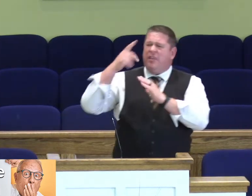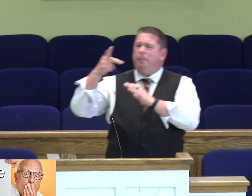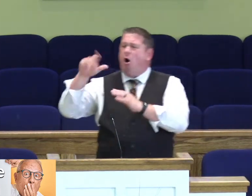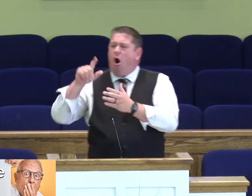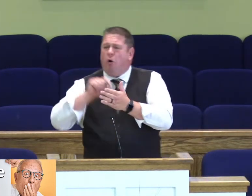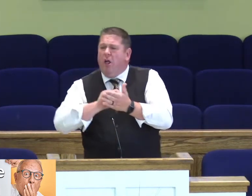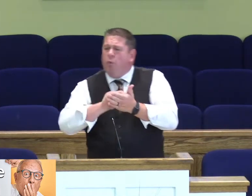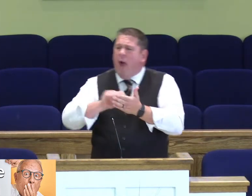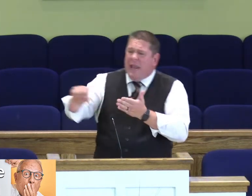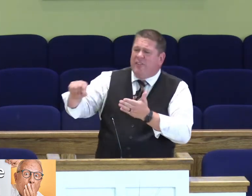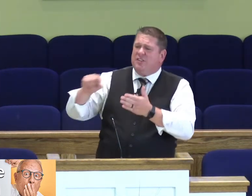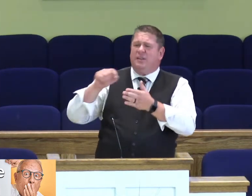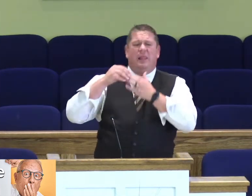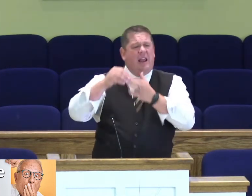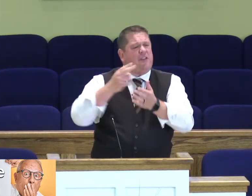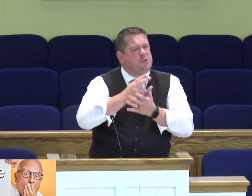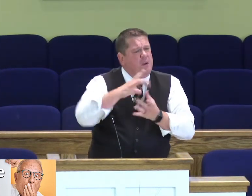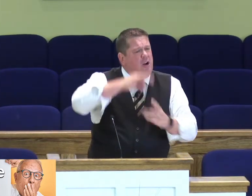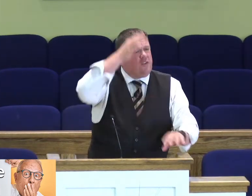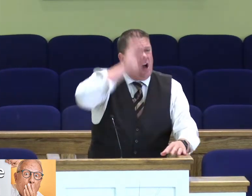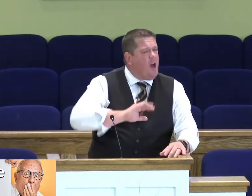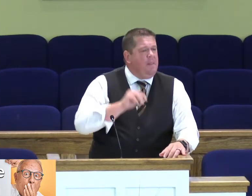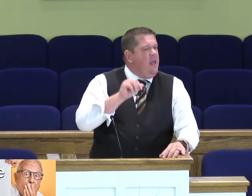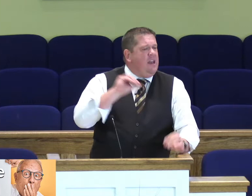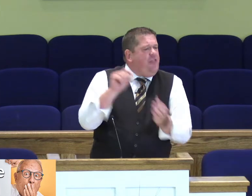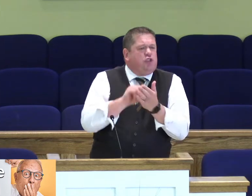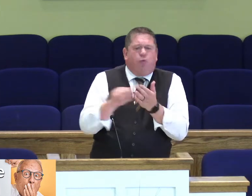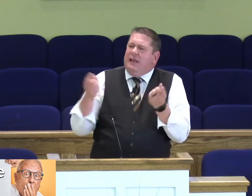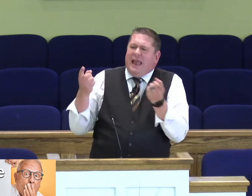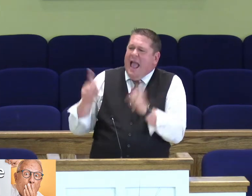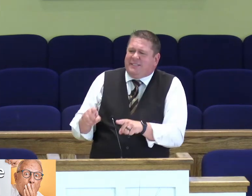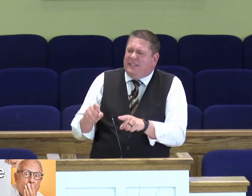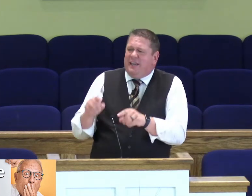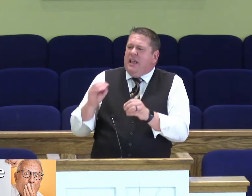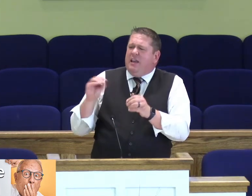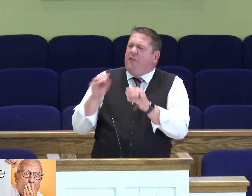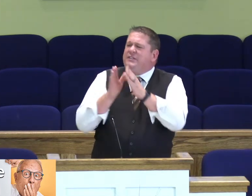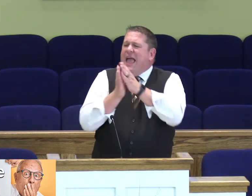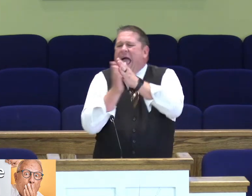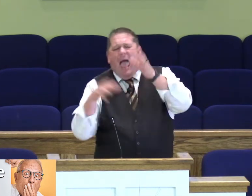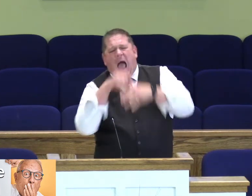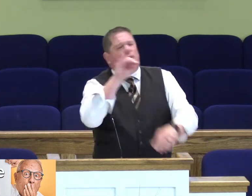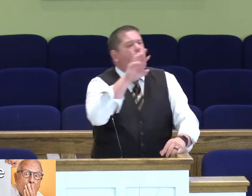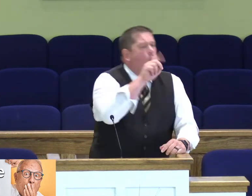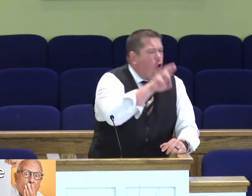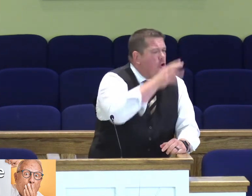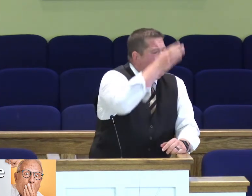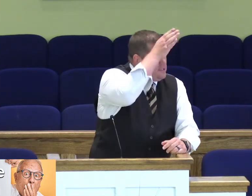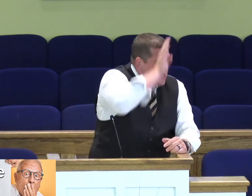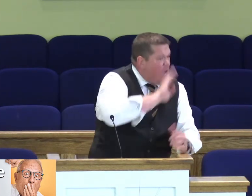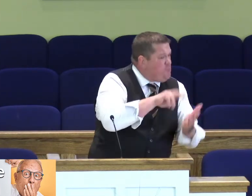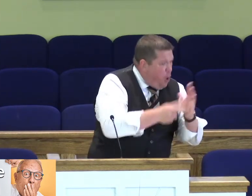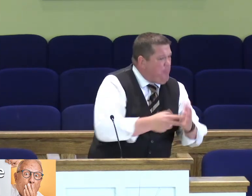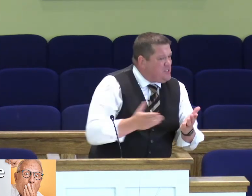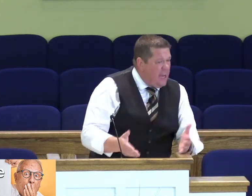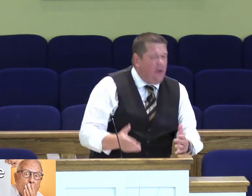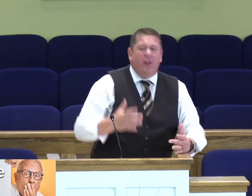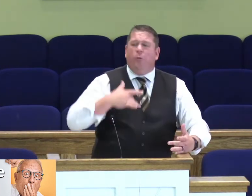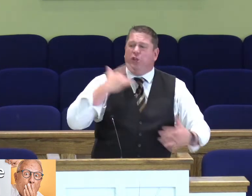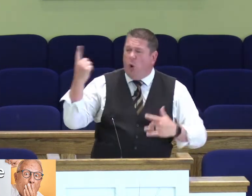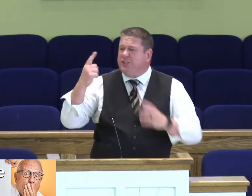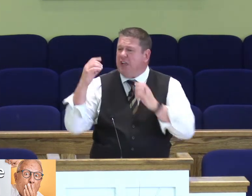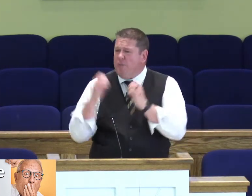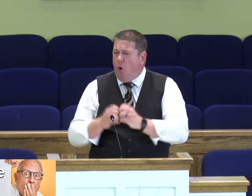You understand that Paul, writing this letter, the Spirit of God, nothing's written in accident. Nothing's out of order. It's God's purpose